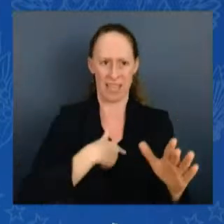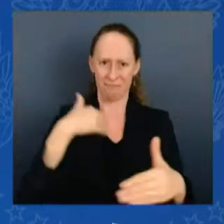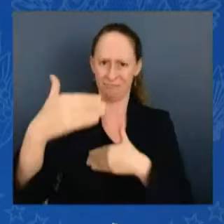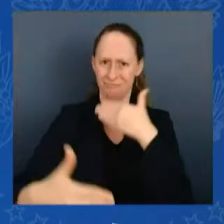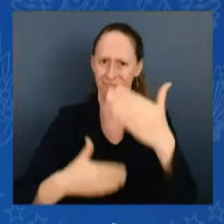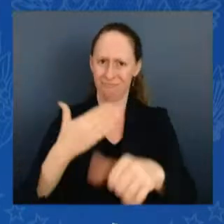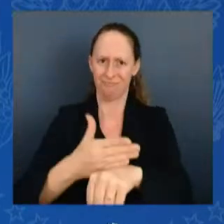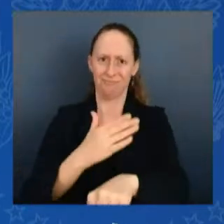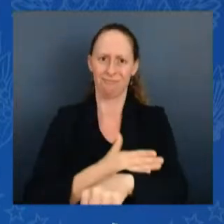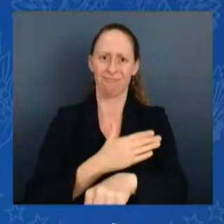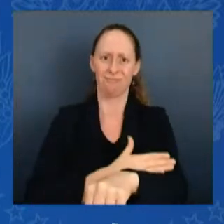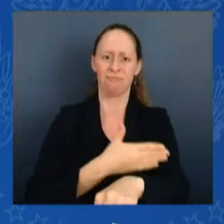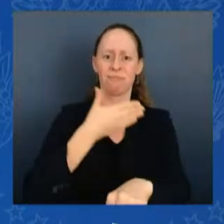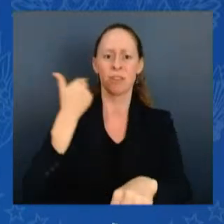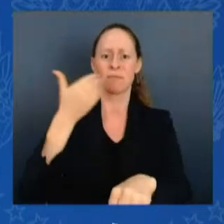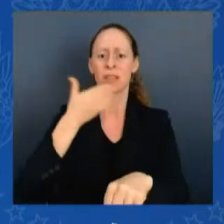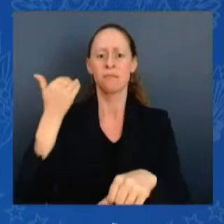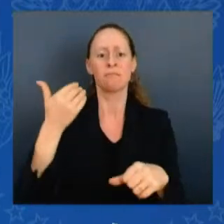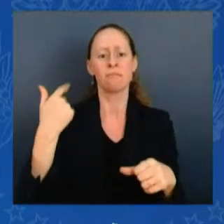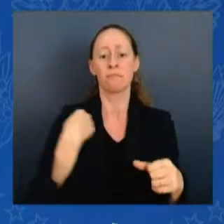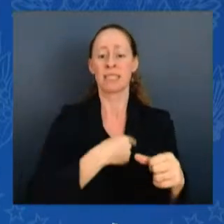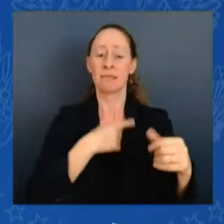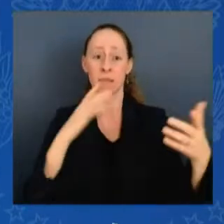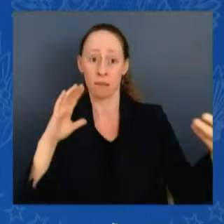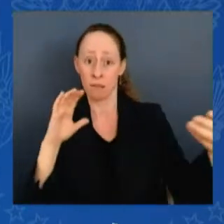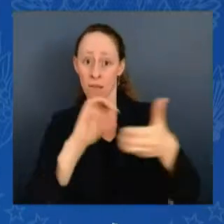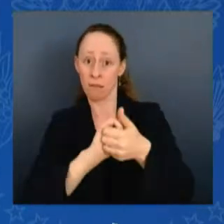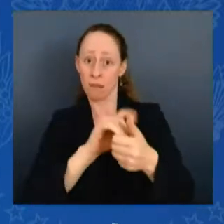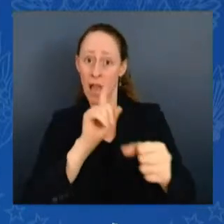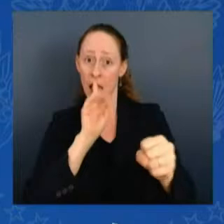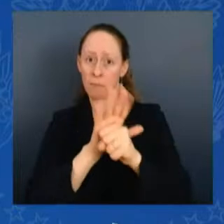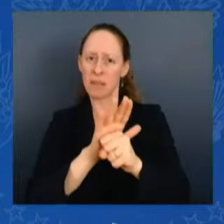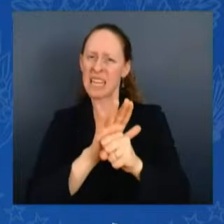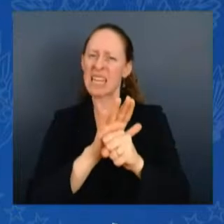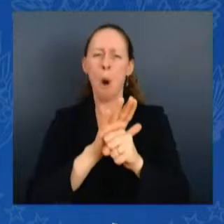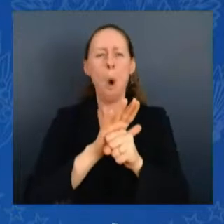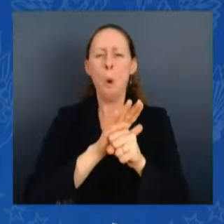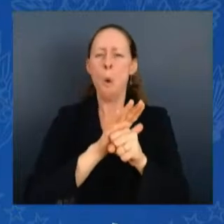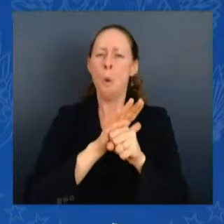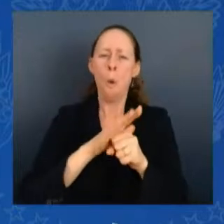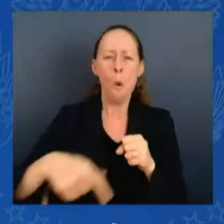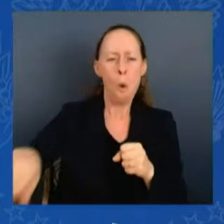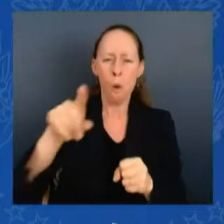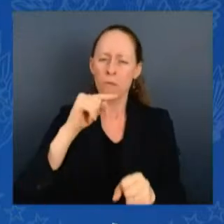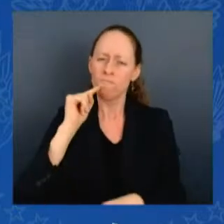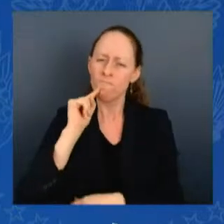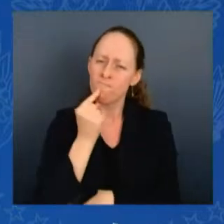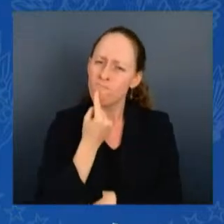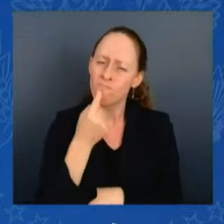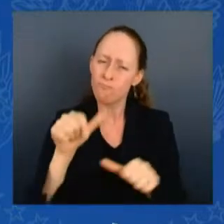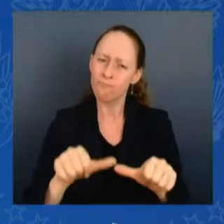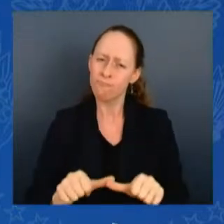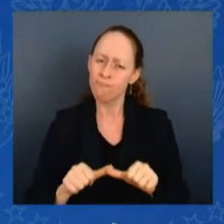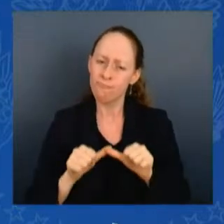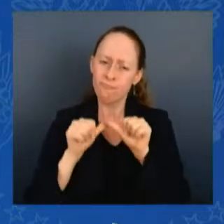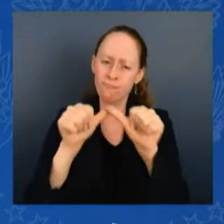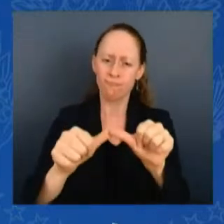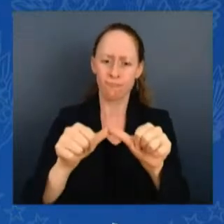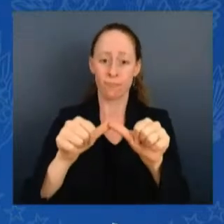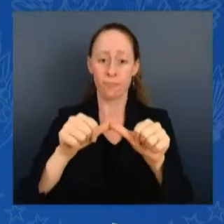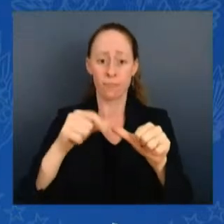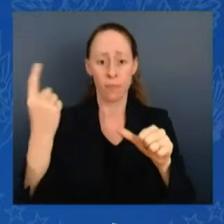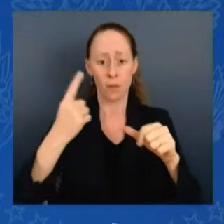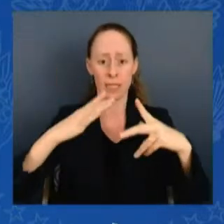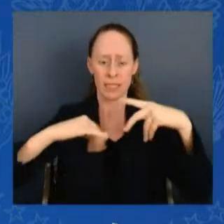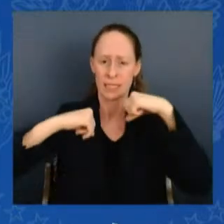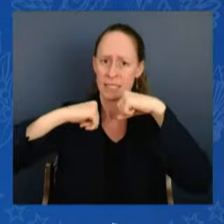we're ready, that we're willing, we're able to deter aggression and defend every inch of NATO territory